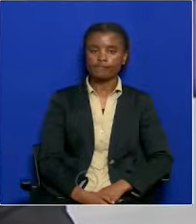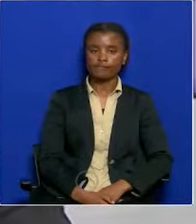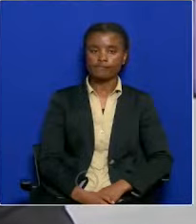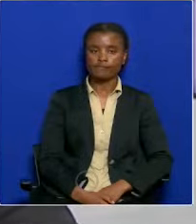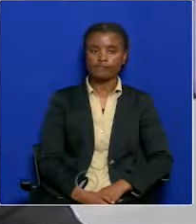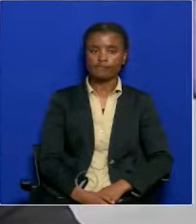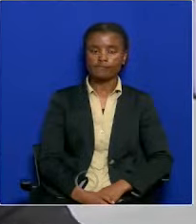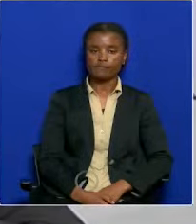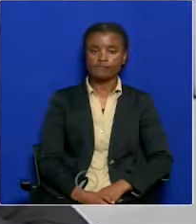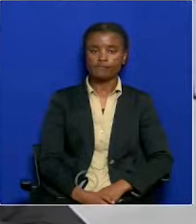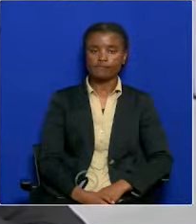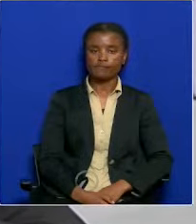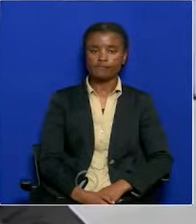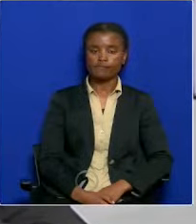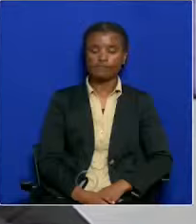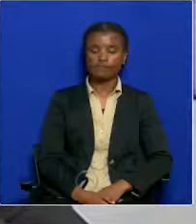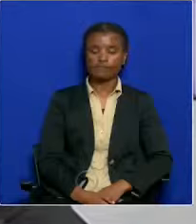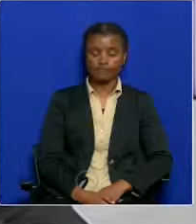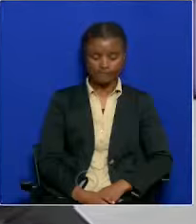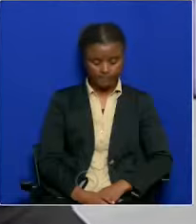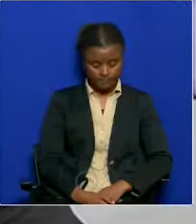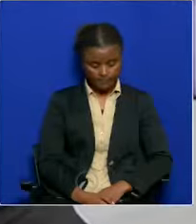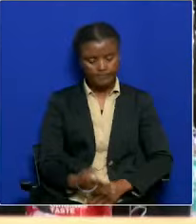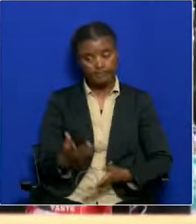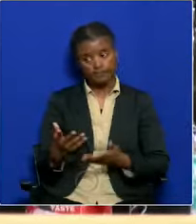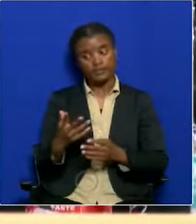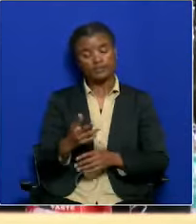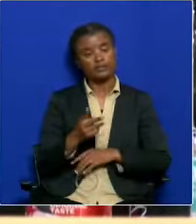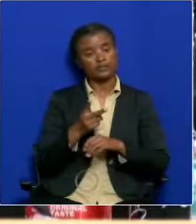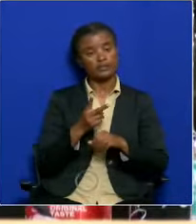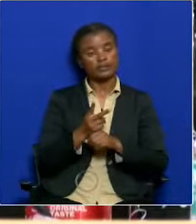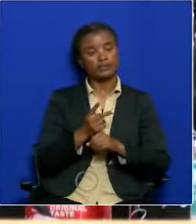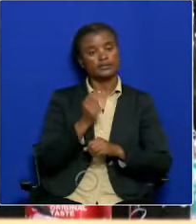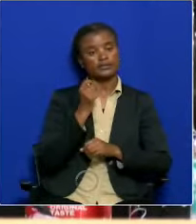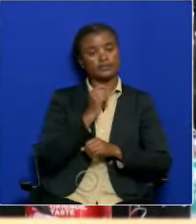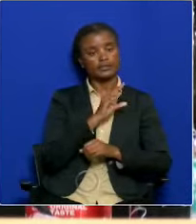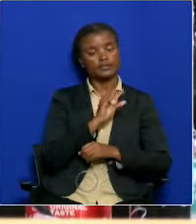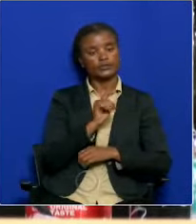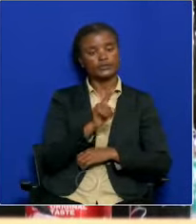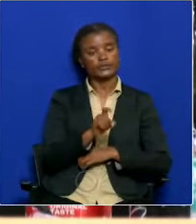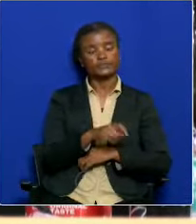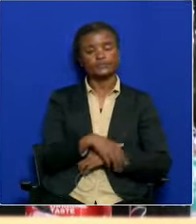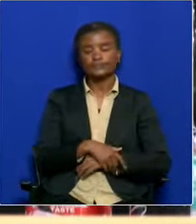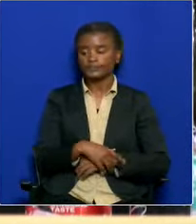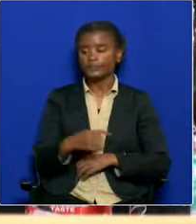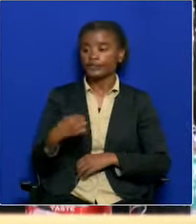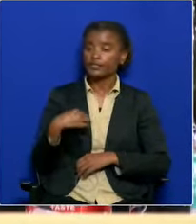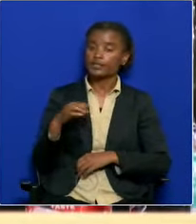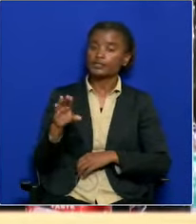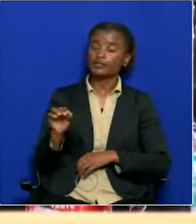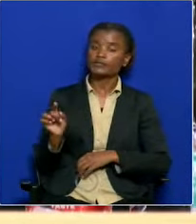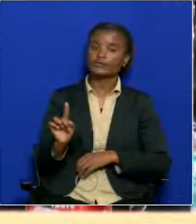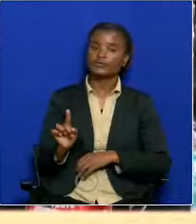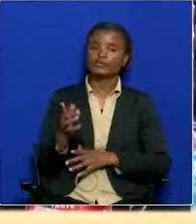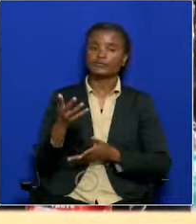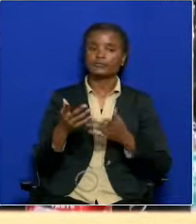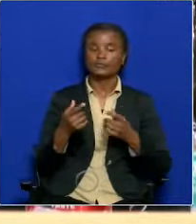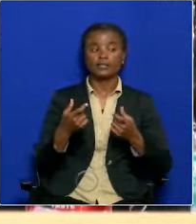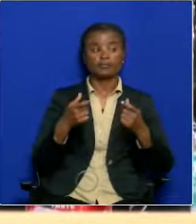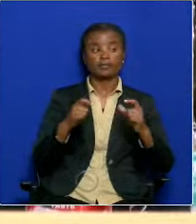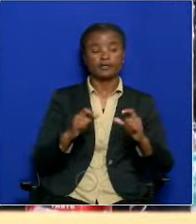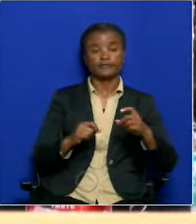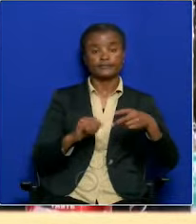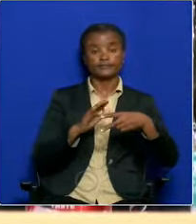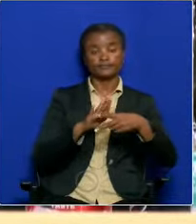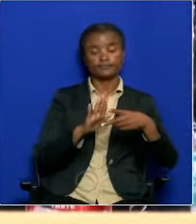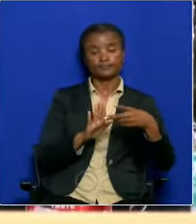Maybe just repeat it. General, I asked that if you have regard to the two paragraphs, you tell us